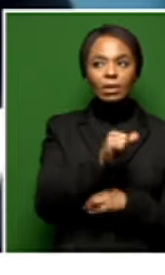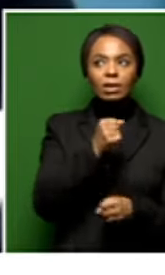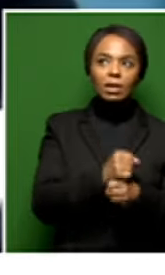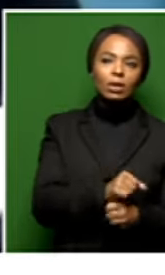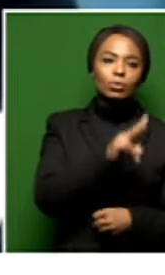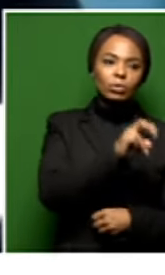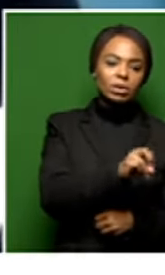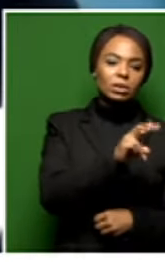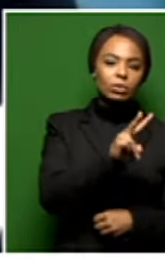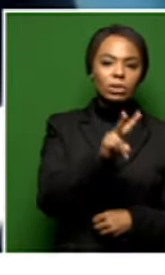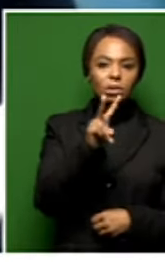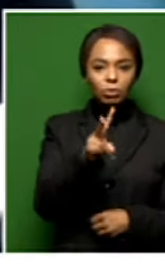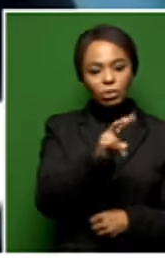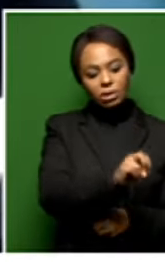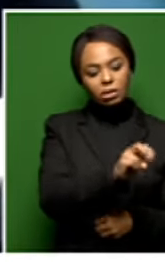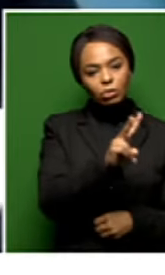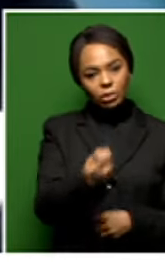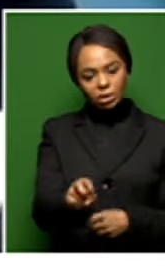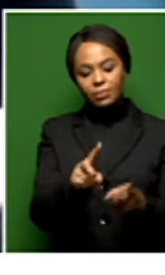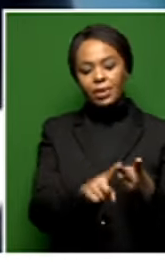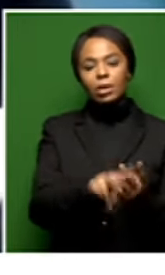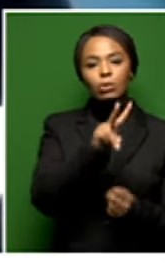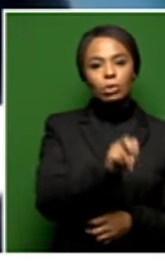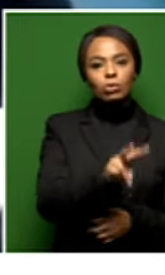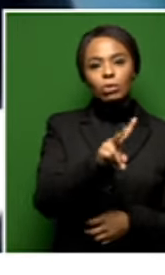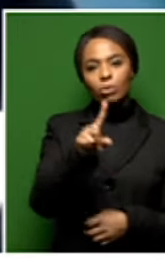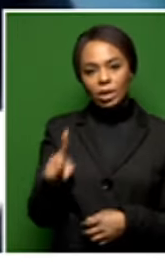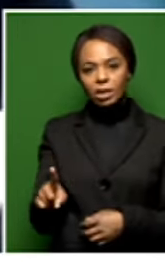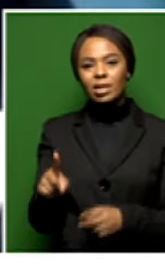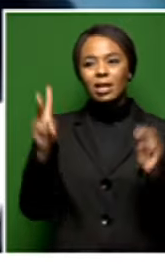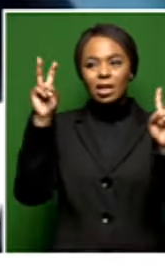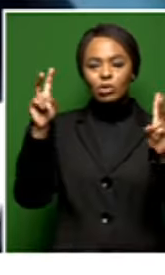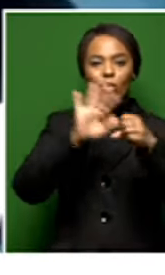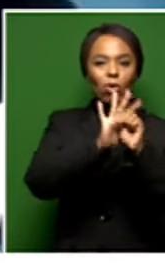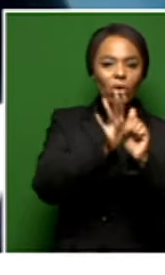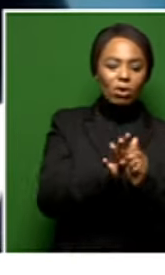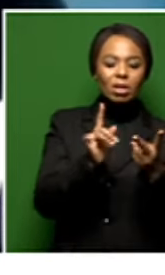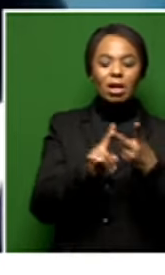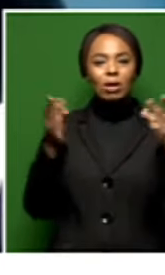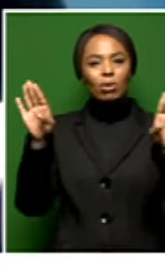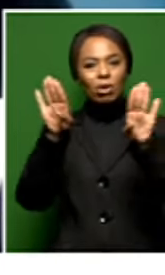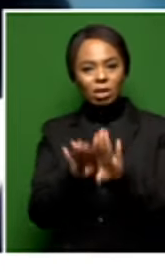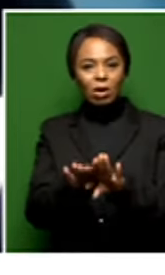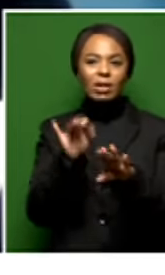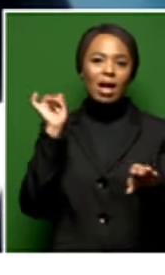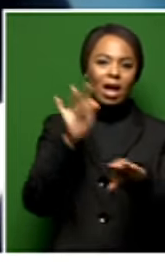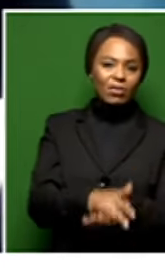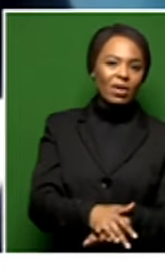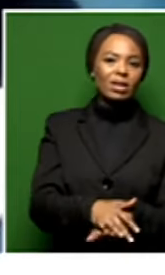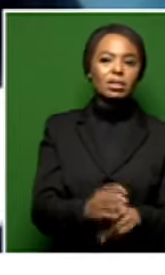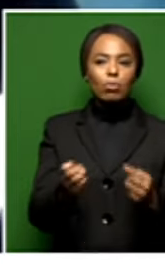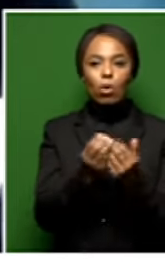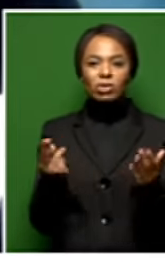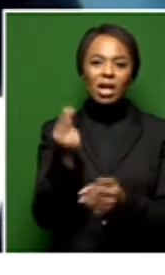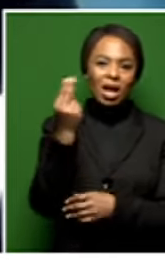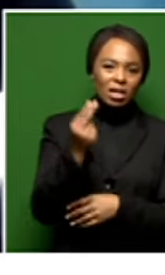2020 and 2021 and how COVID-19 and the lockdowns has affected the artists. And so this